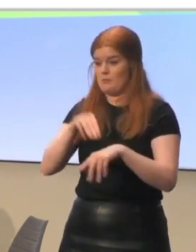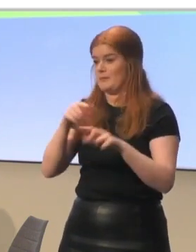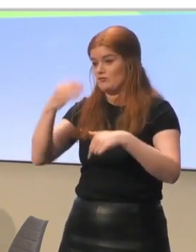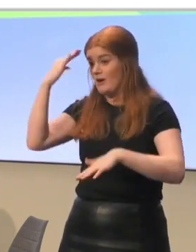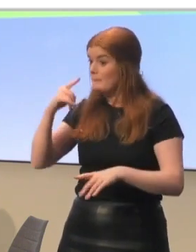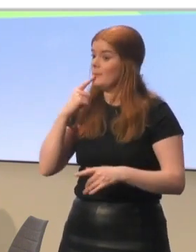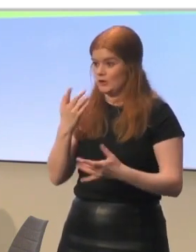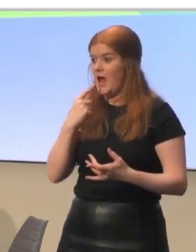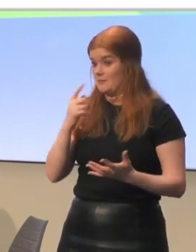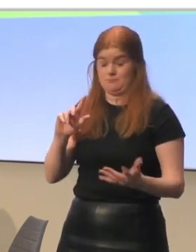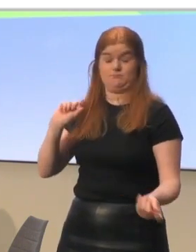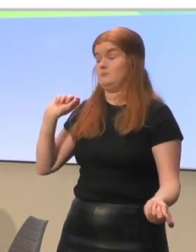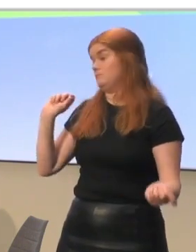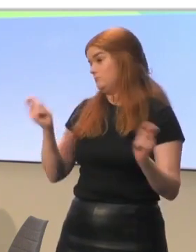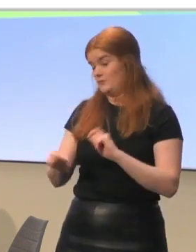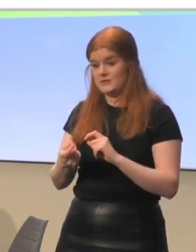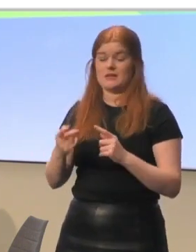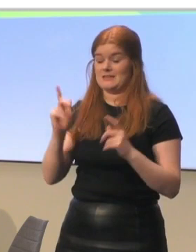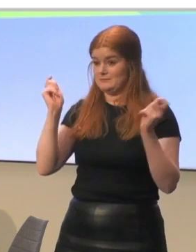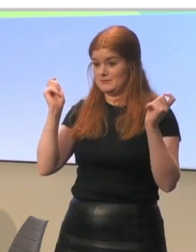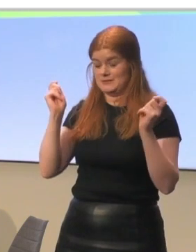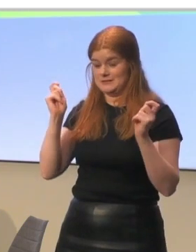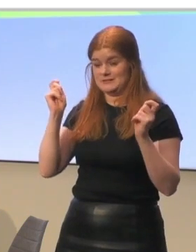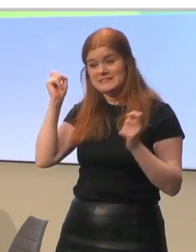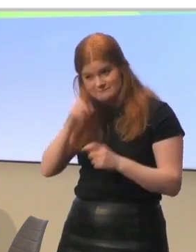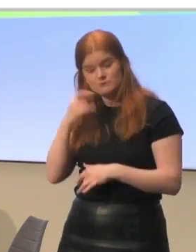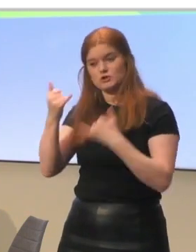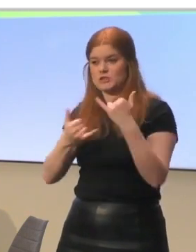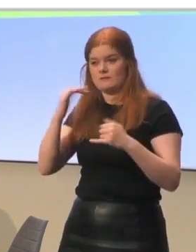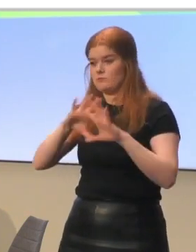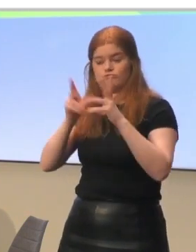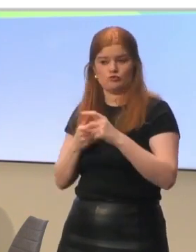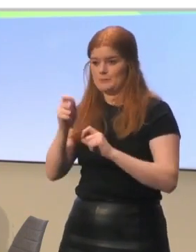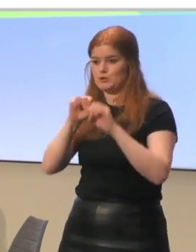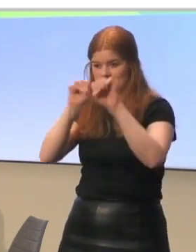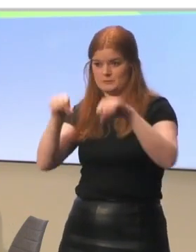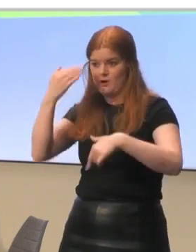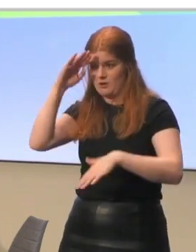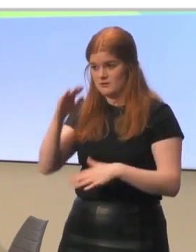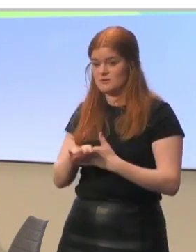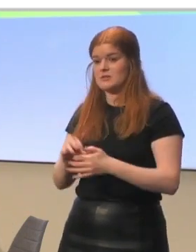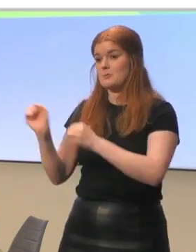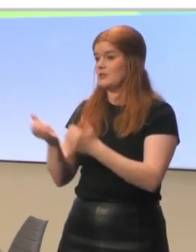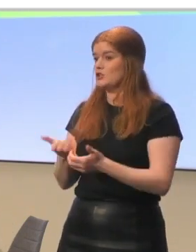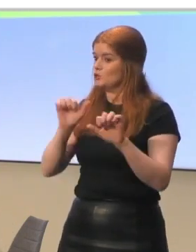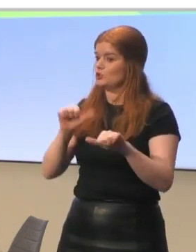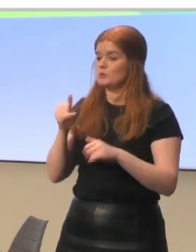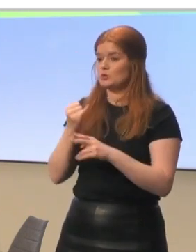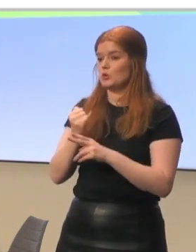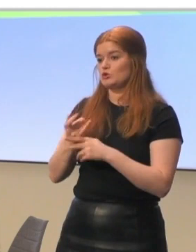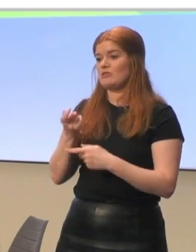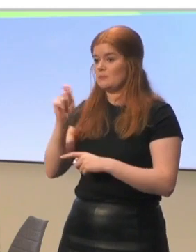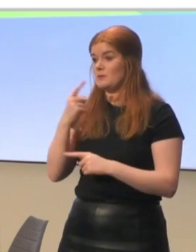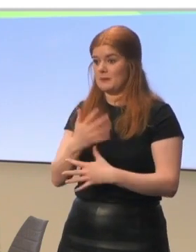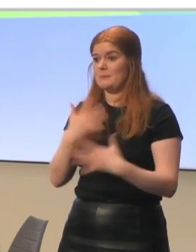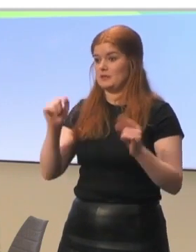been a traumatic year in the whole transport system. The provision of suitable school transport has been a major